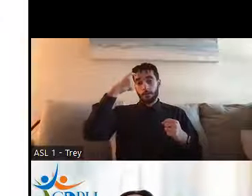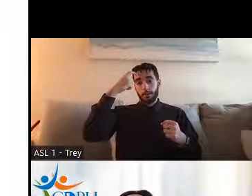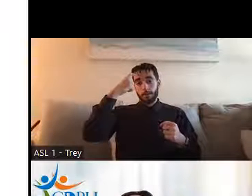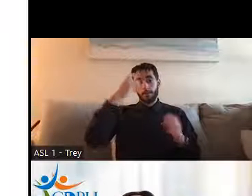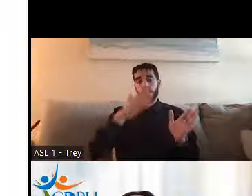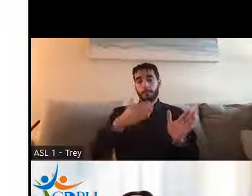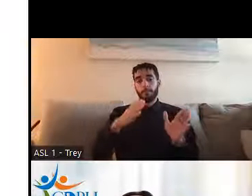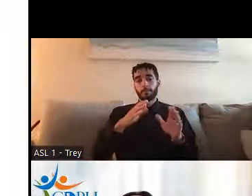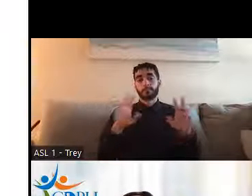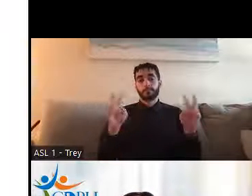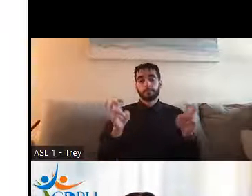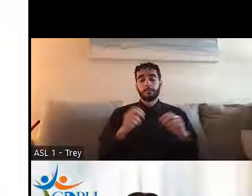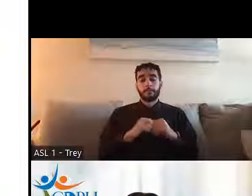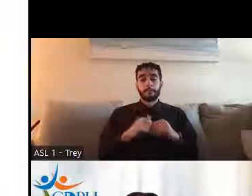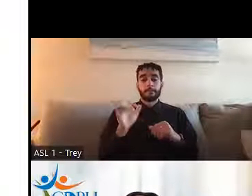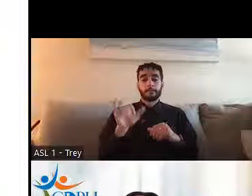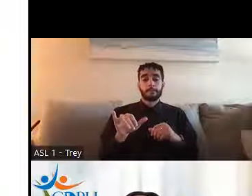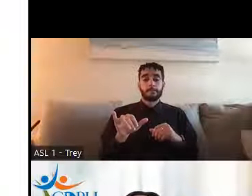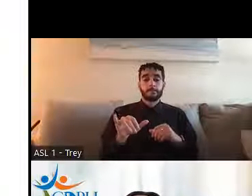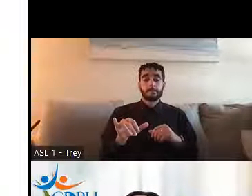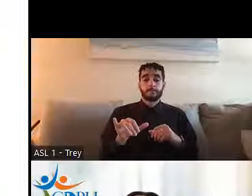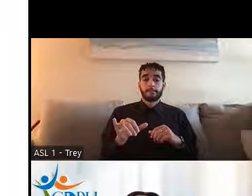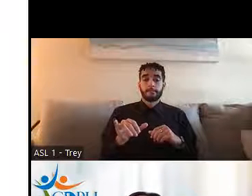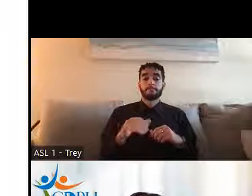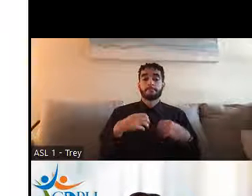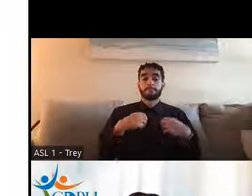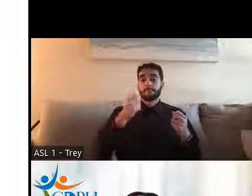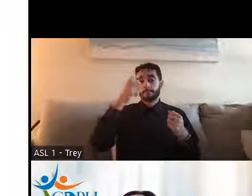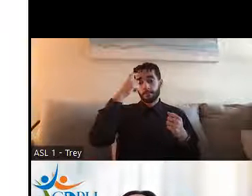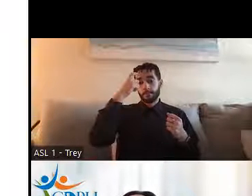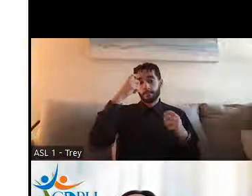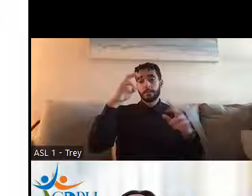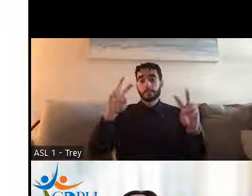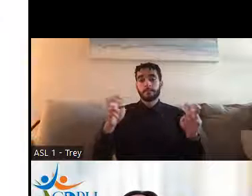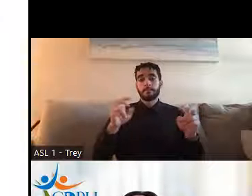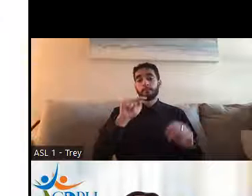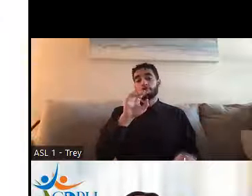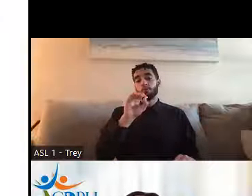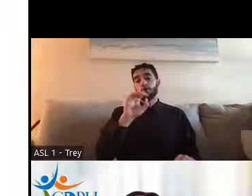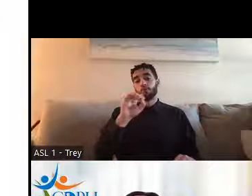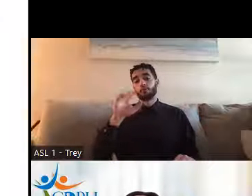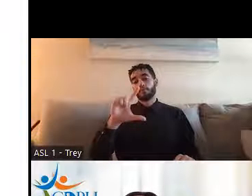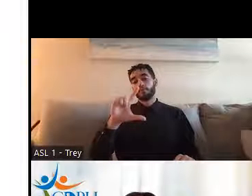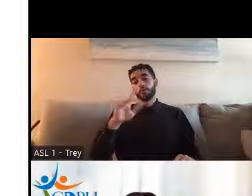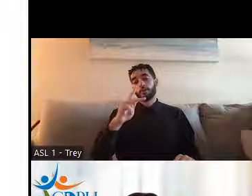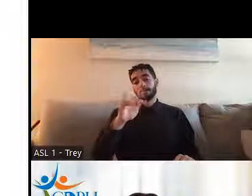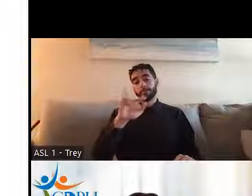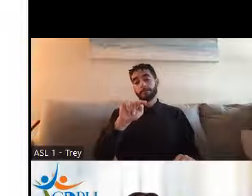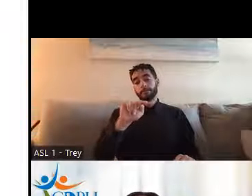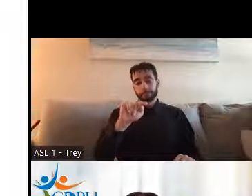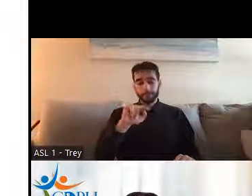program, dissemination of the California Healthy Brain Initiative Best Practices Toolkit, and finally, development